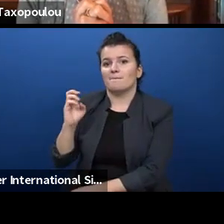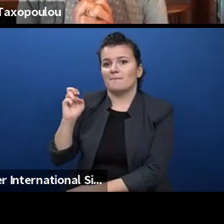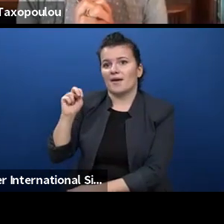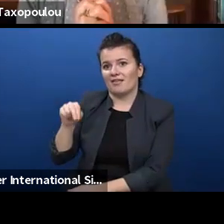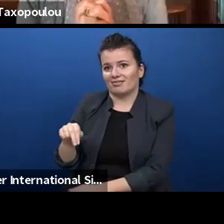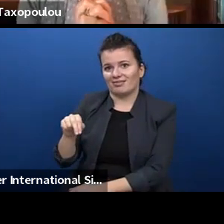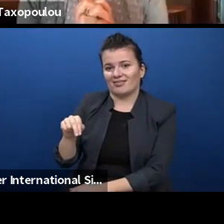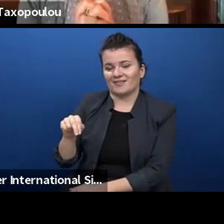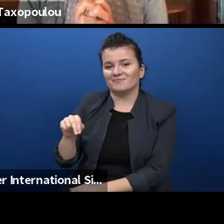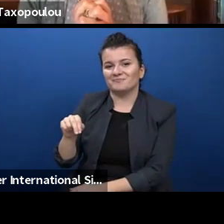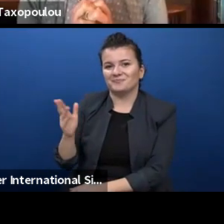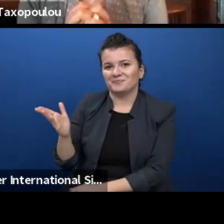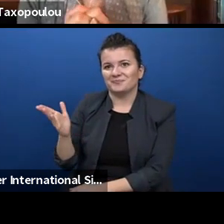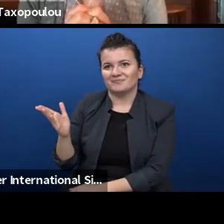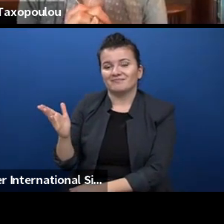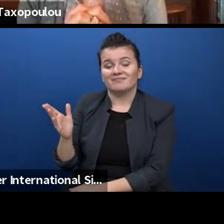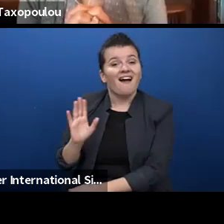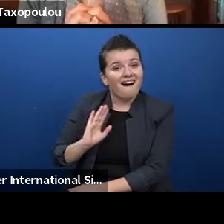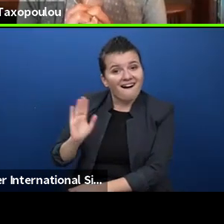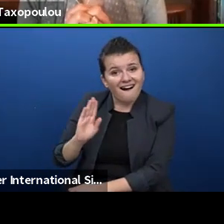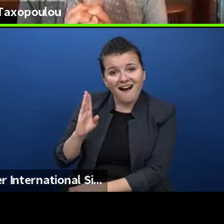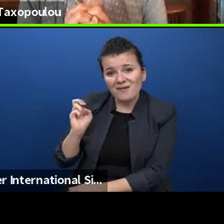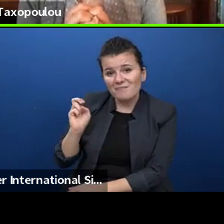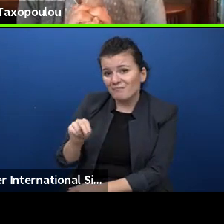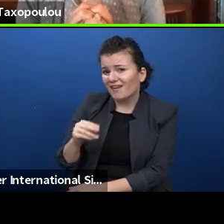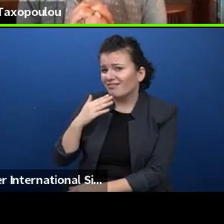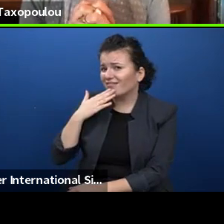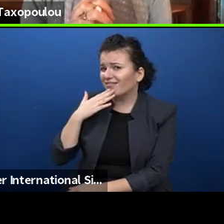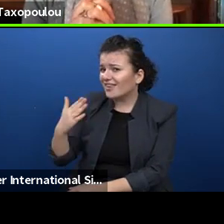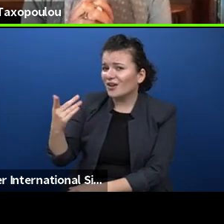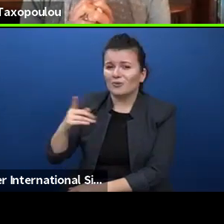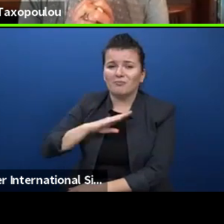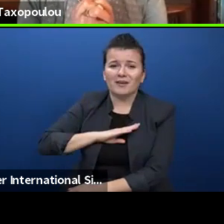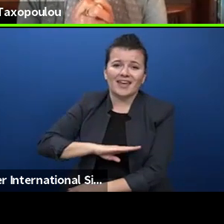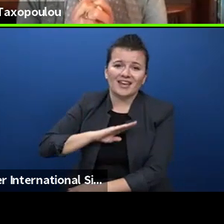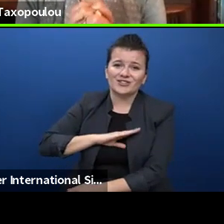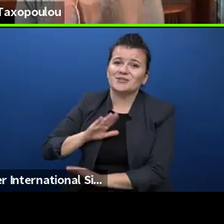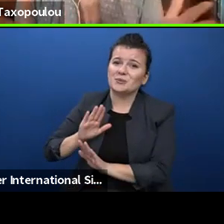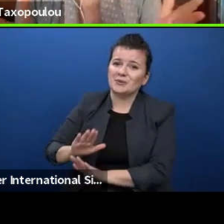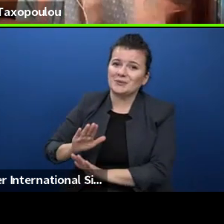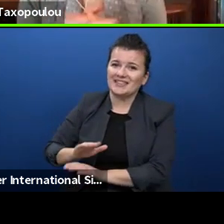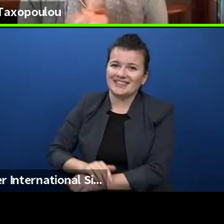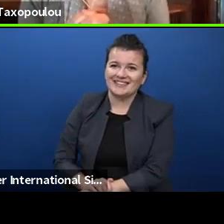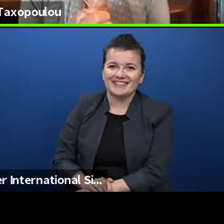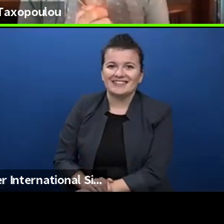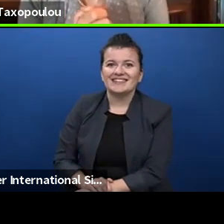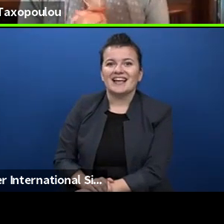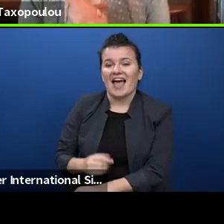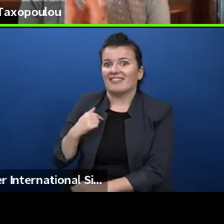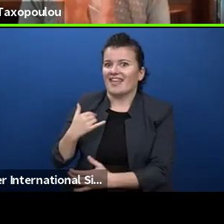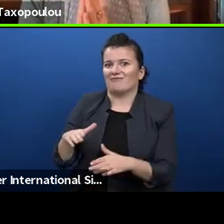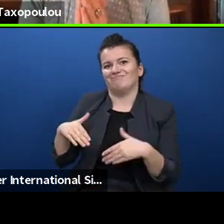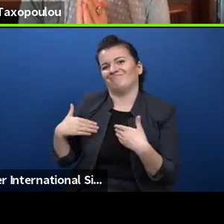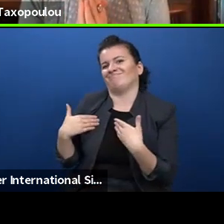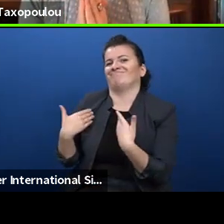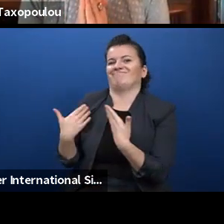Hello. Hi, Ben. Thank you so much for your patience. I'll try to make it up to you now.